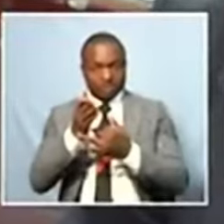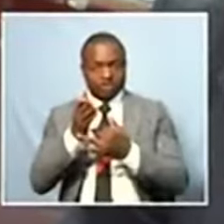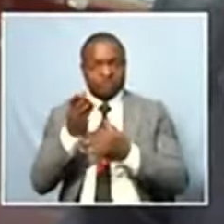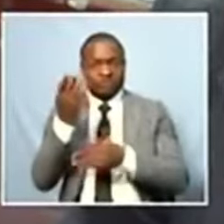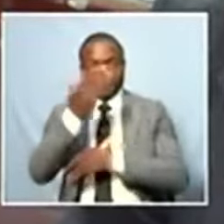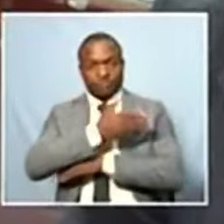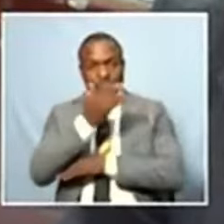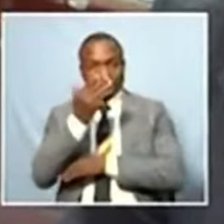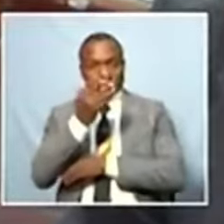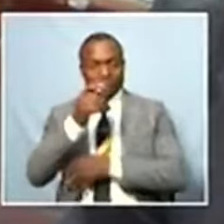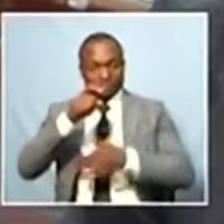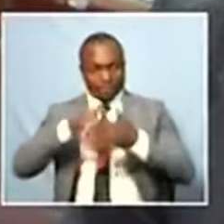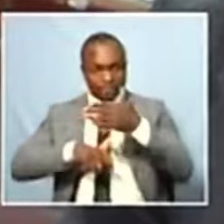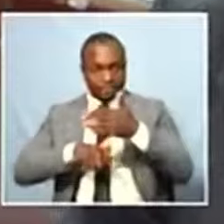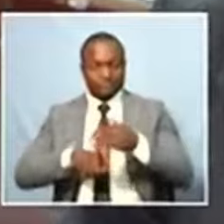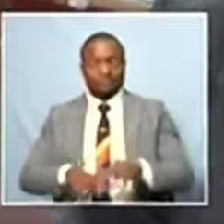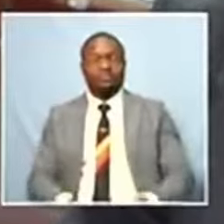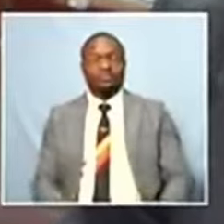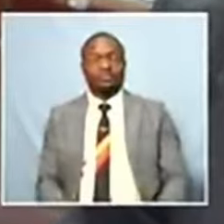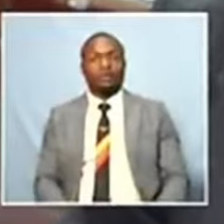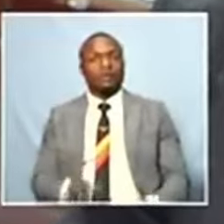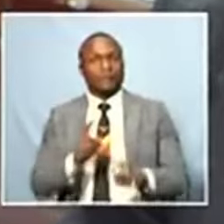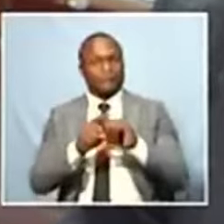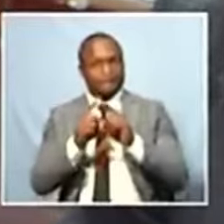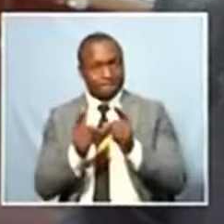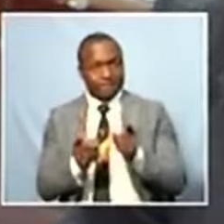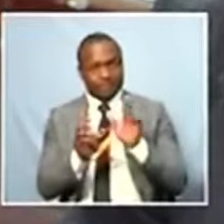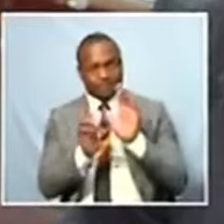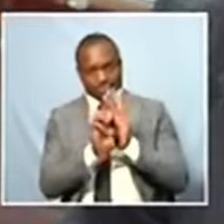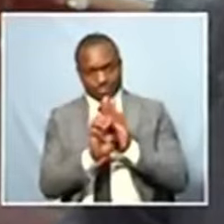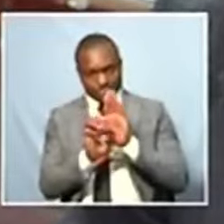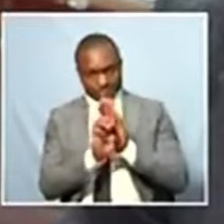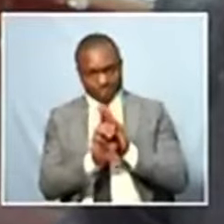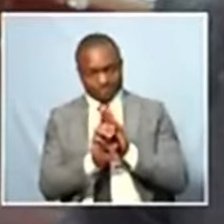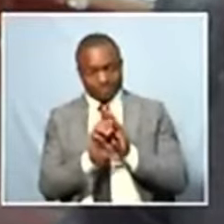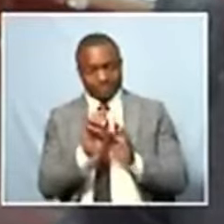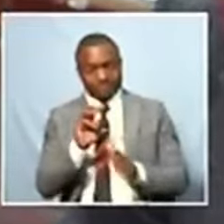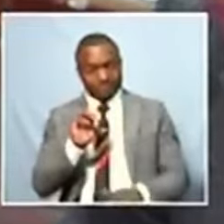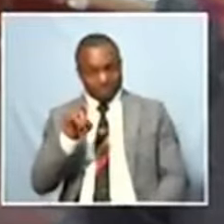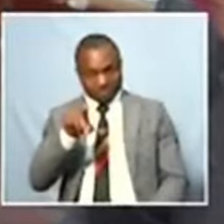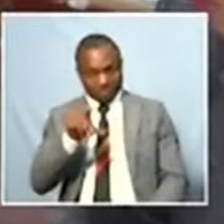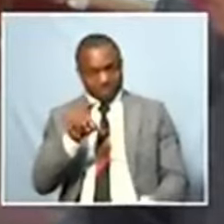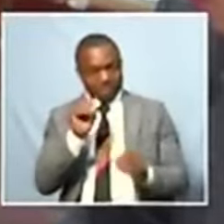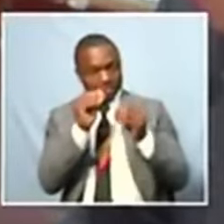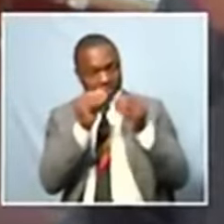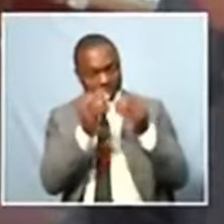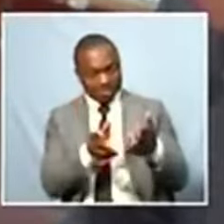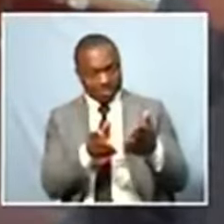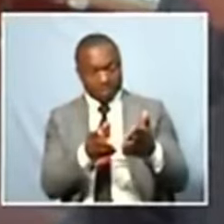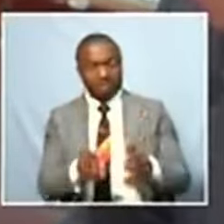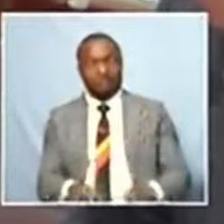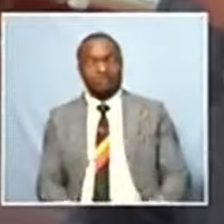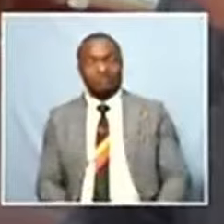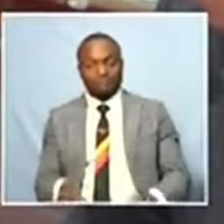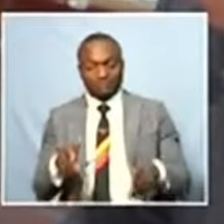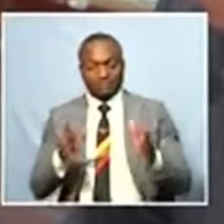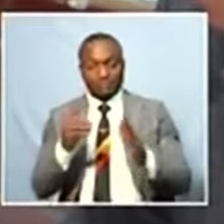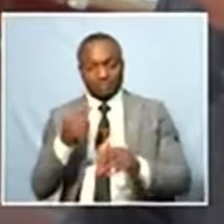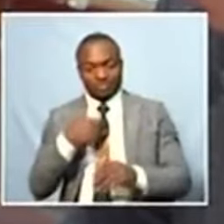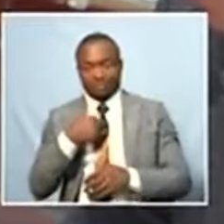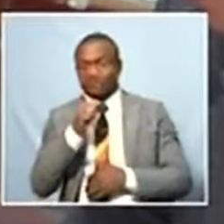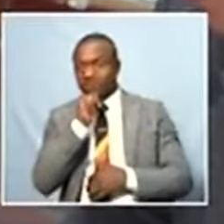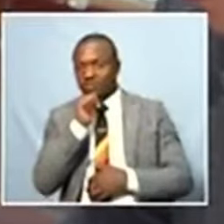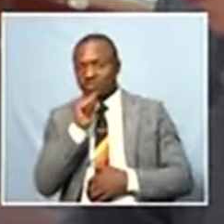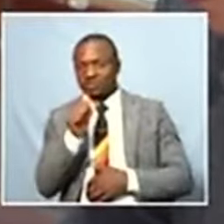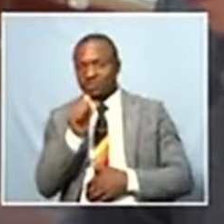service VAT. But the examples, Honorable, you gave, although you allowed me not to restrict to